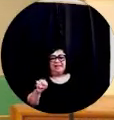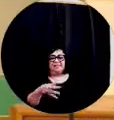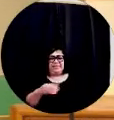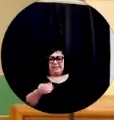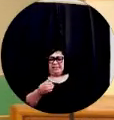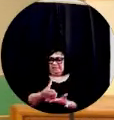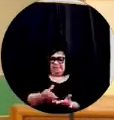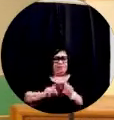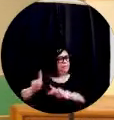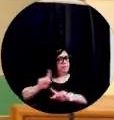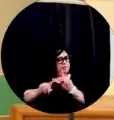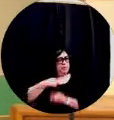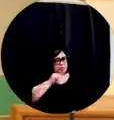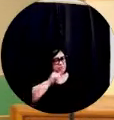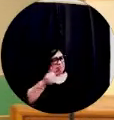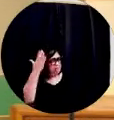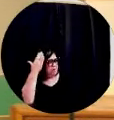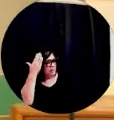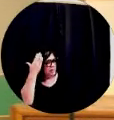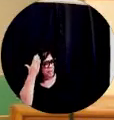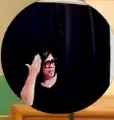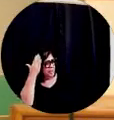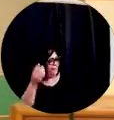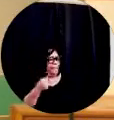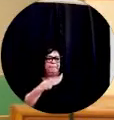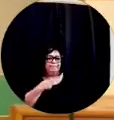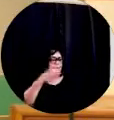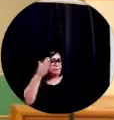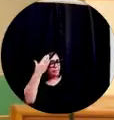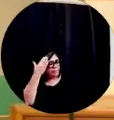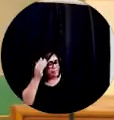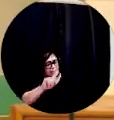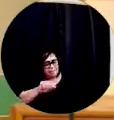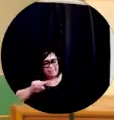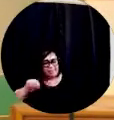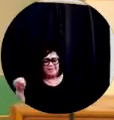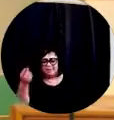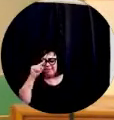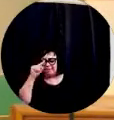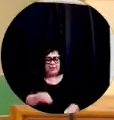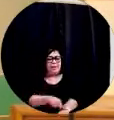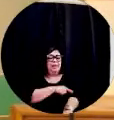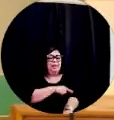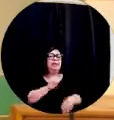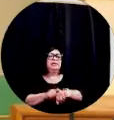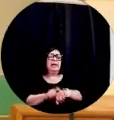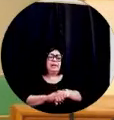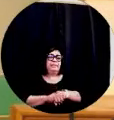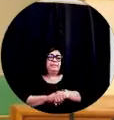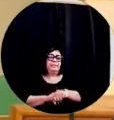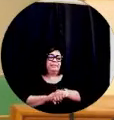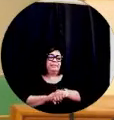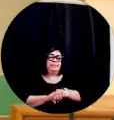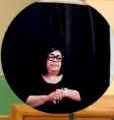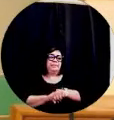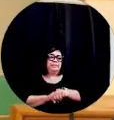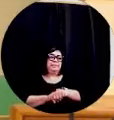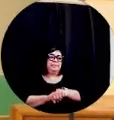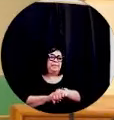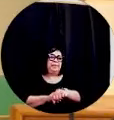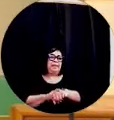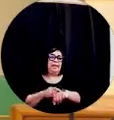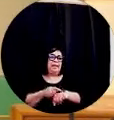Those are your friends. I've been knowing them for a long time, way back when y'all got married. Praise God. And I have